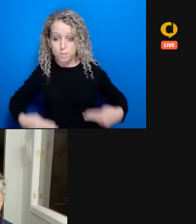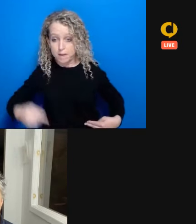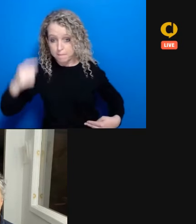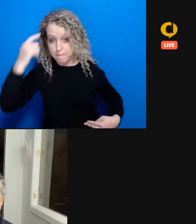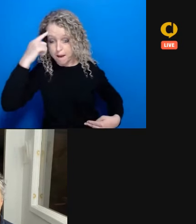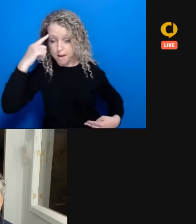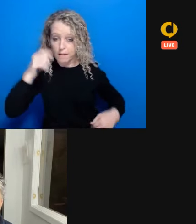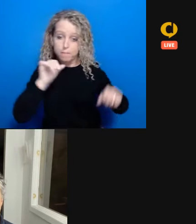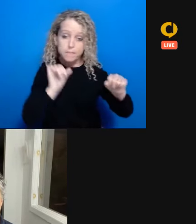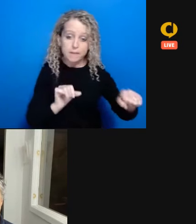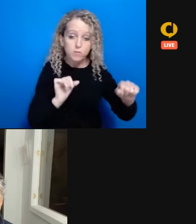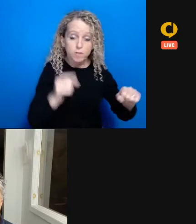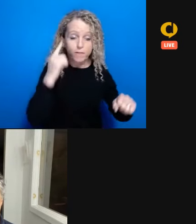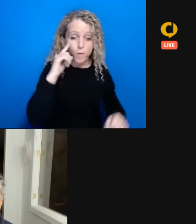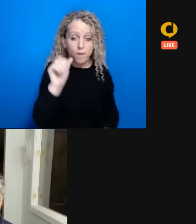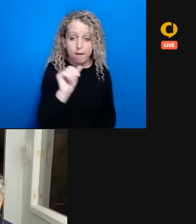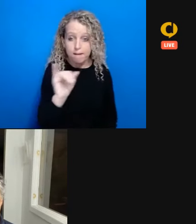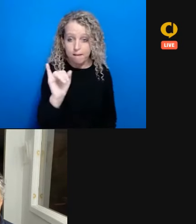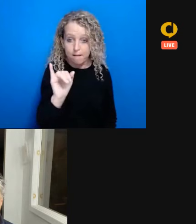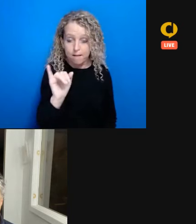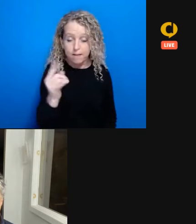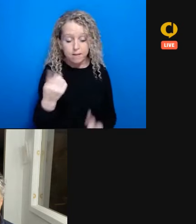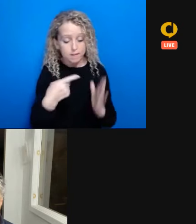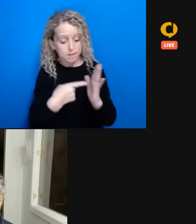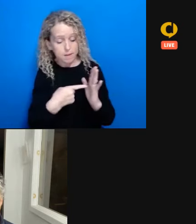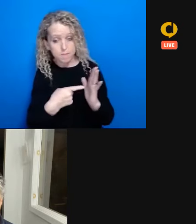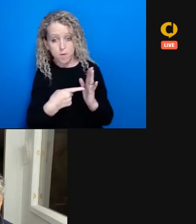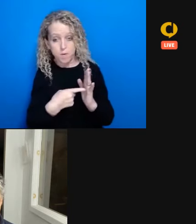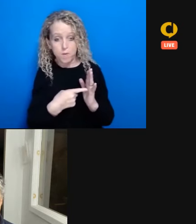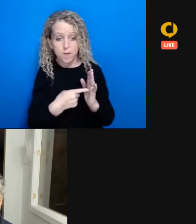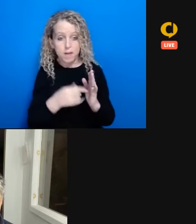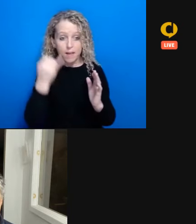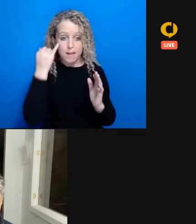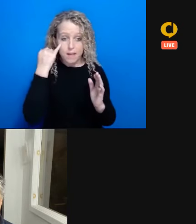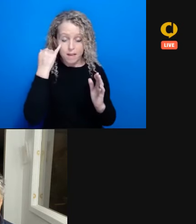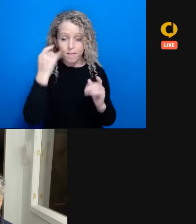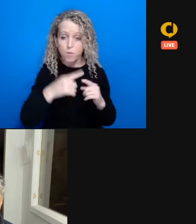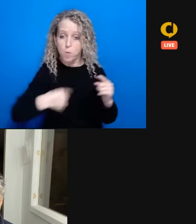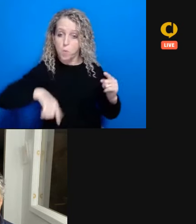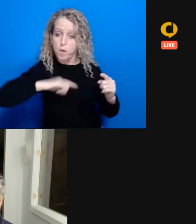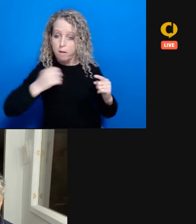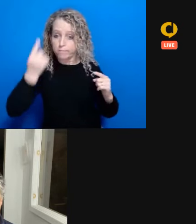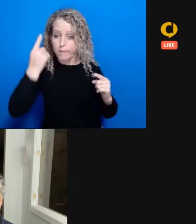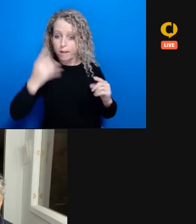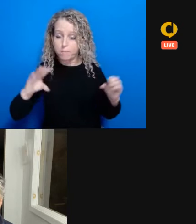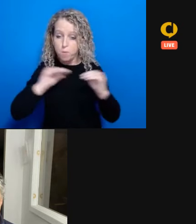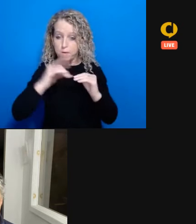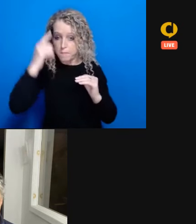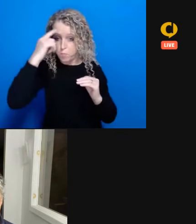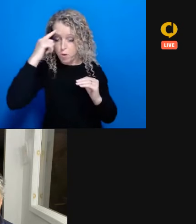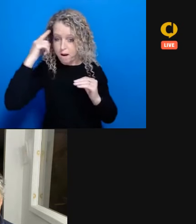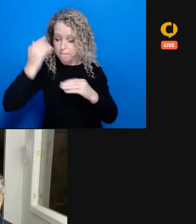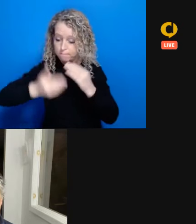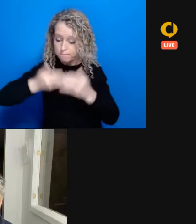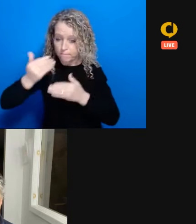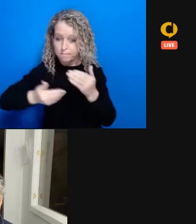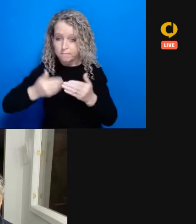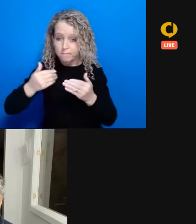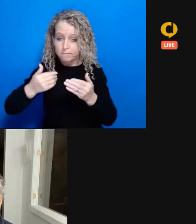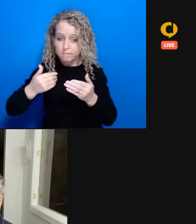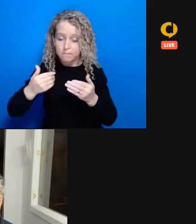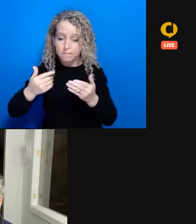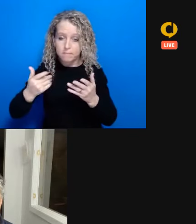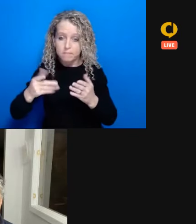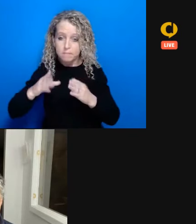For example, if the ins and outs of consciousness are better understood, will AI benefit?